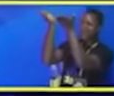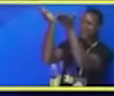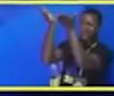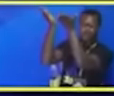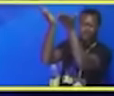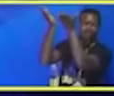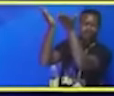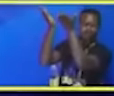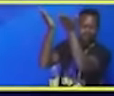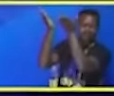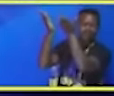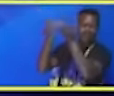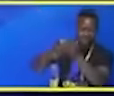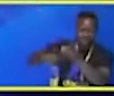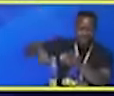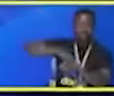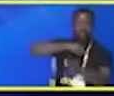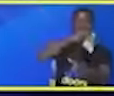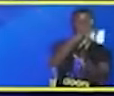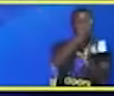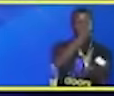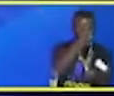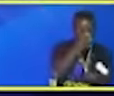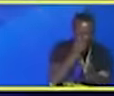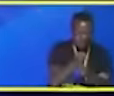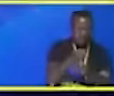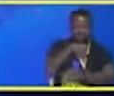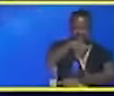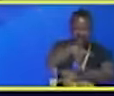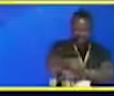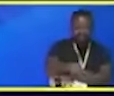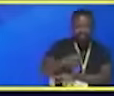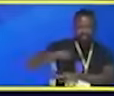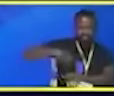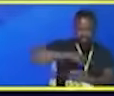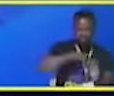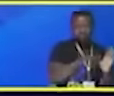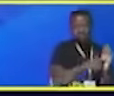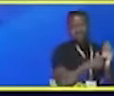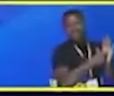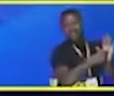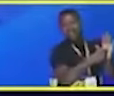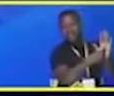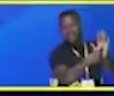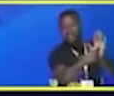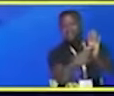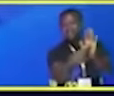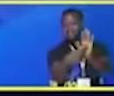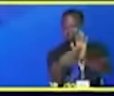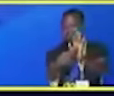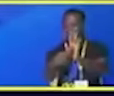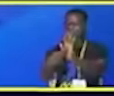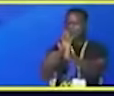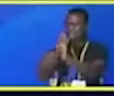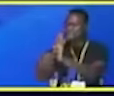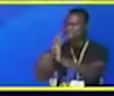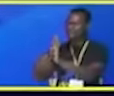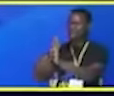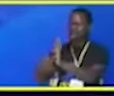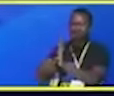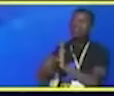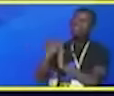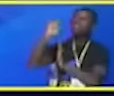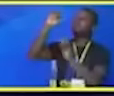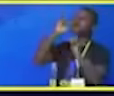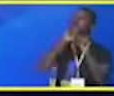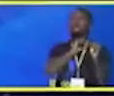exalted. We receive tonight and we manifest his